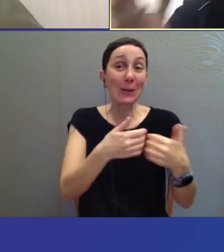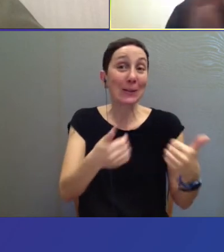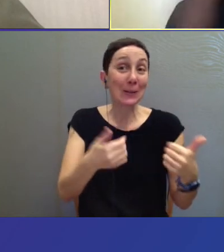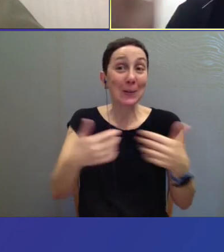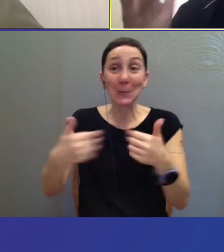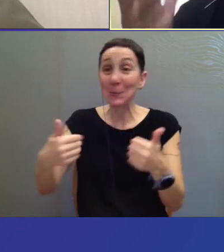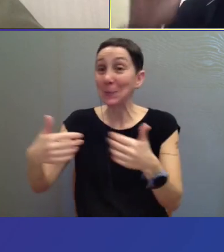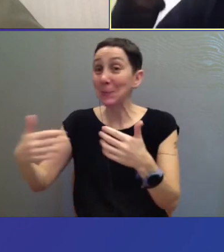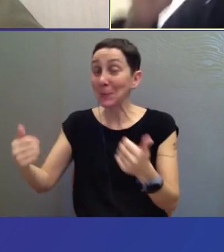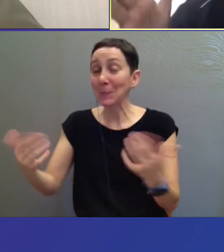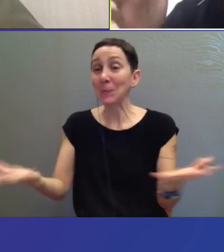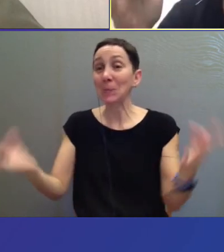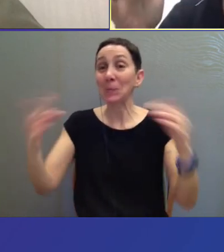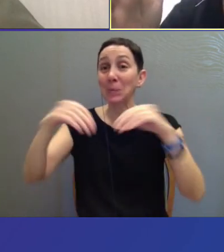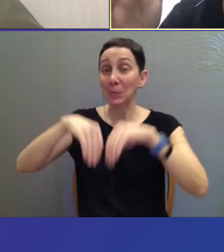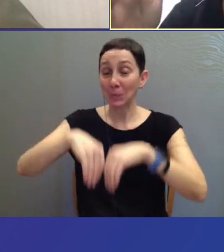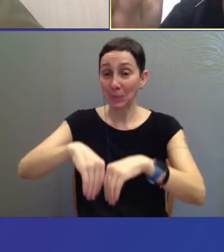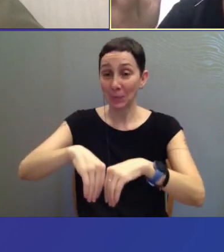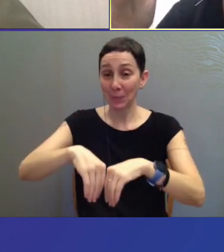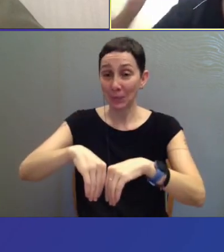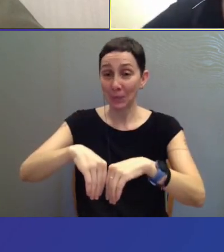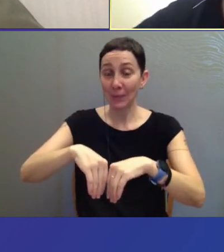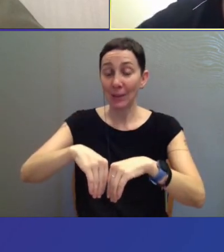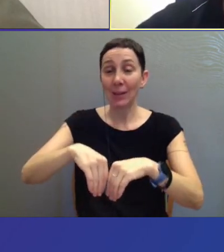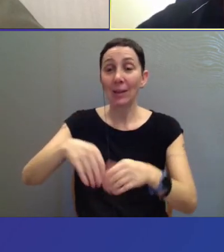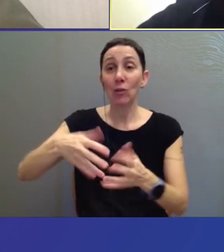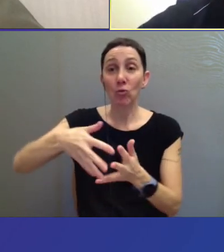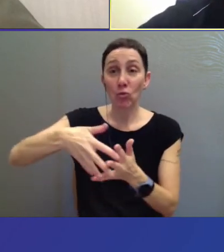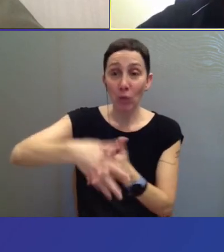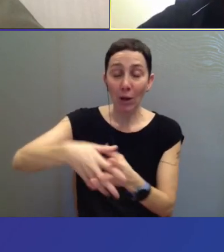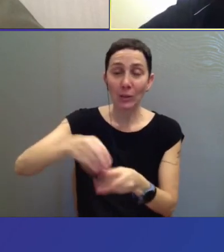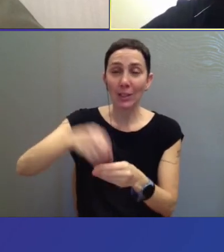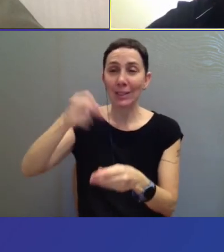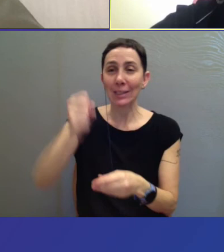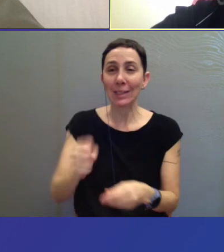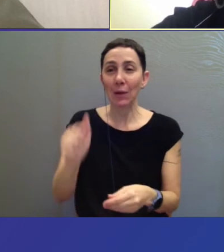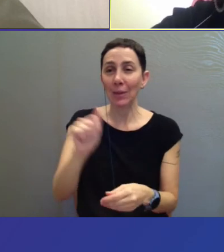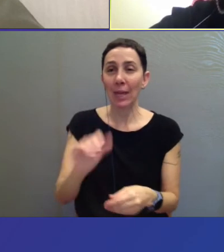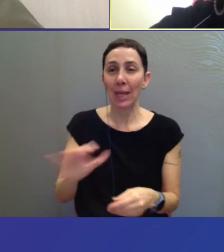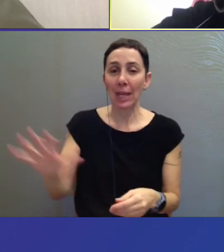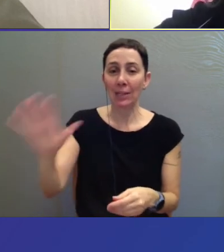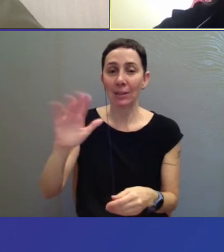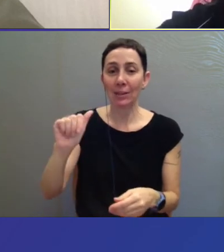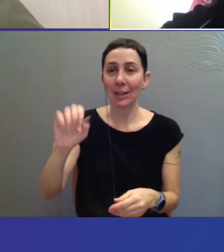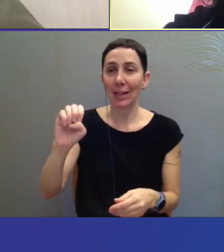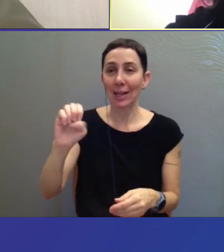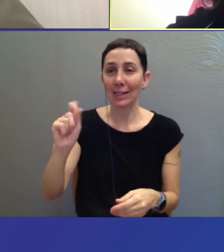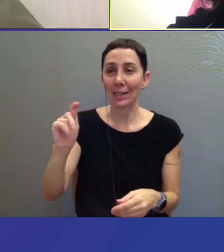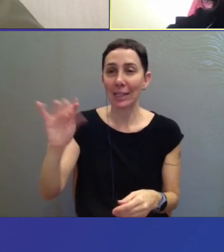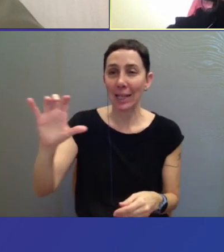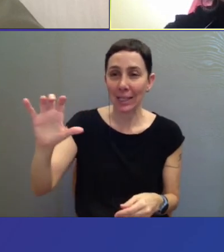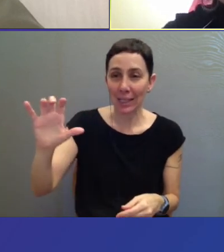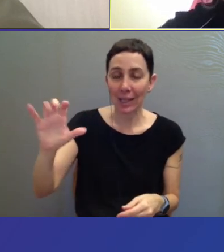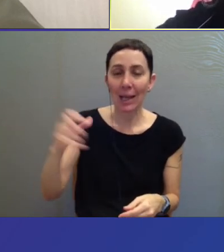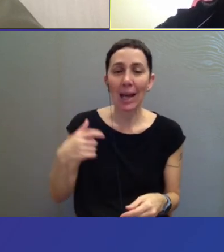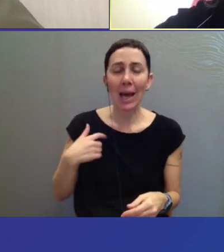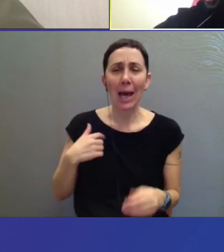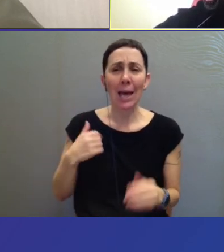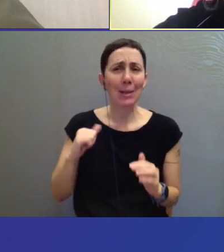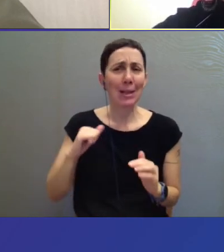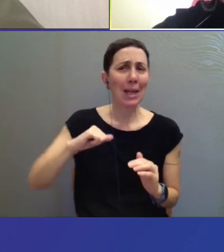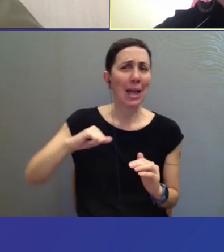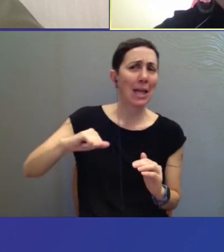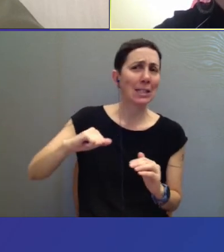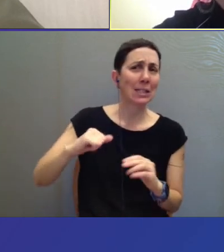form, but they are completely grounded in South Asian aesthetic. So I think I am hesitant to use